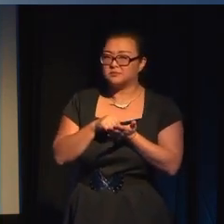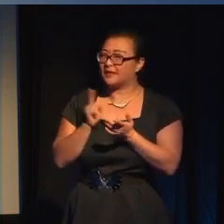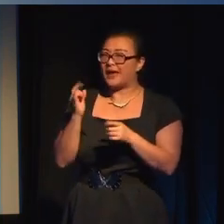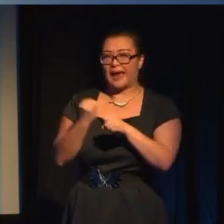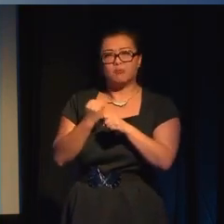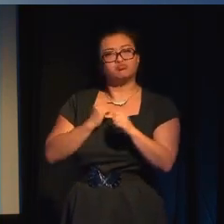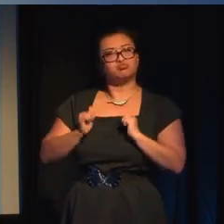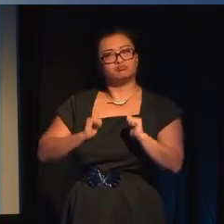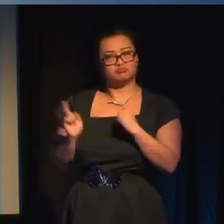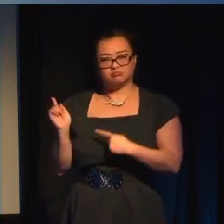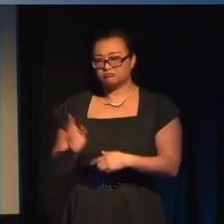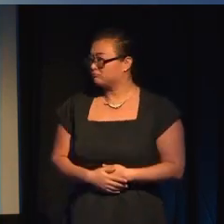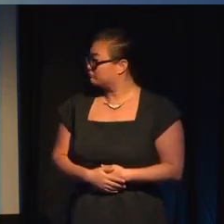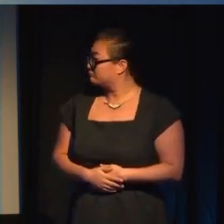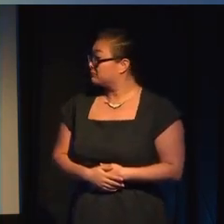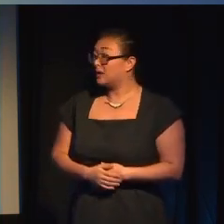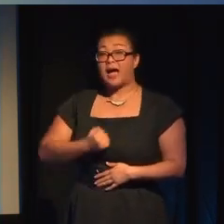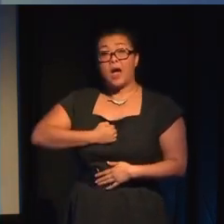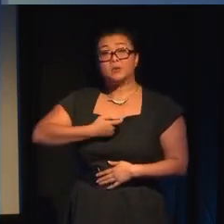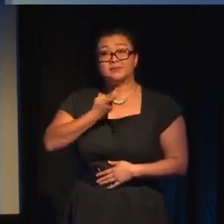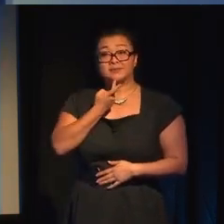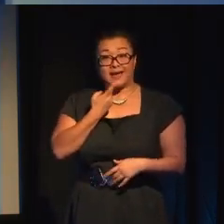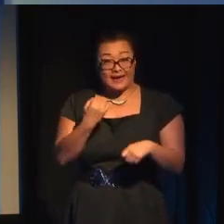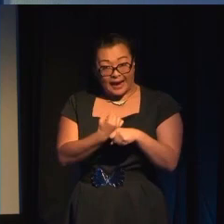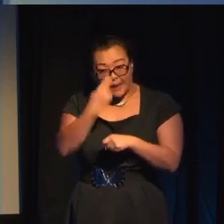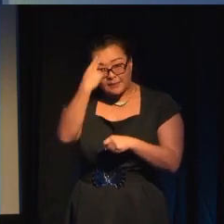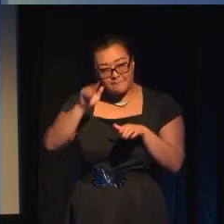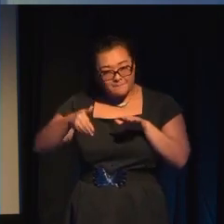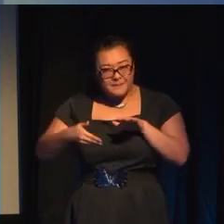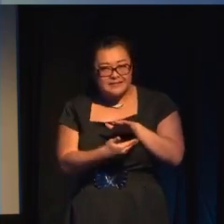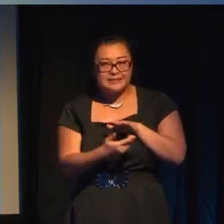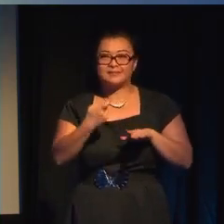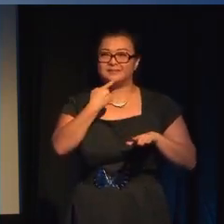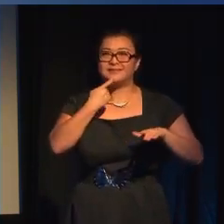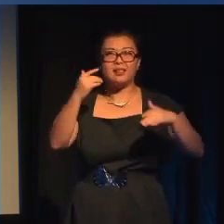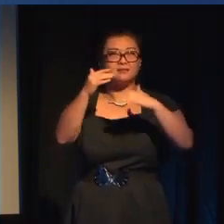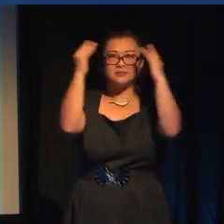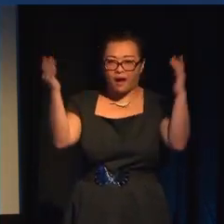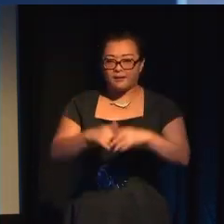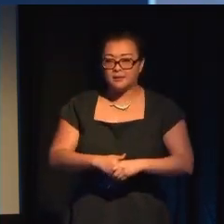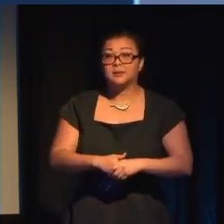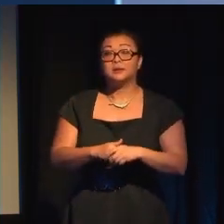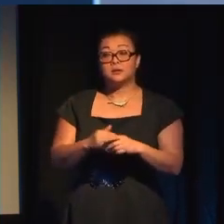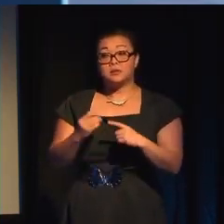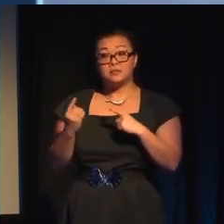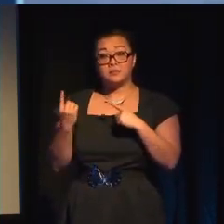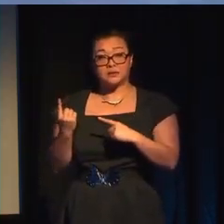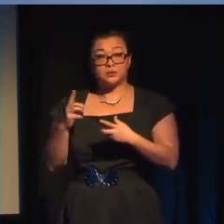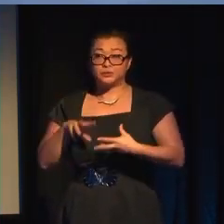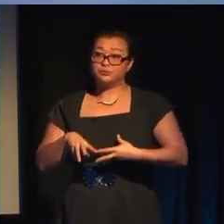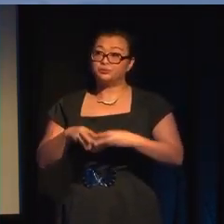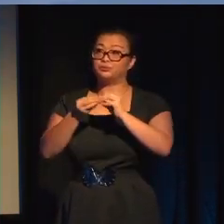Our second game was a game called Beneath the Steel Sky, and That was written with a comic